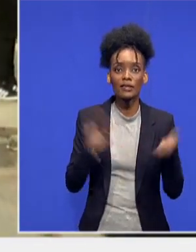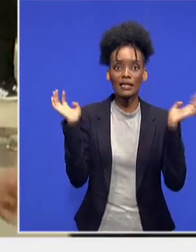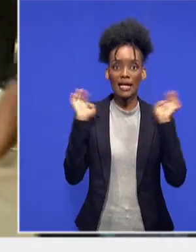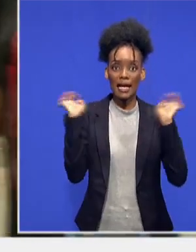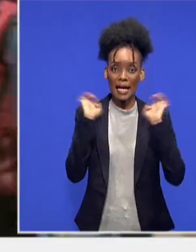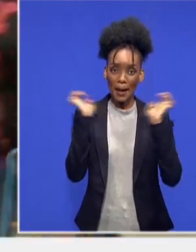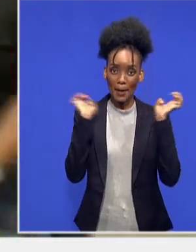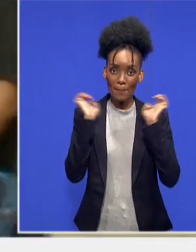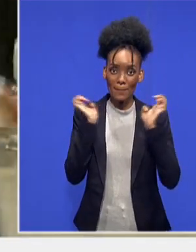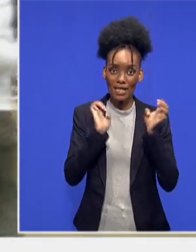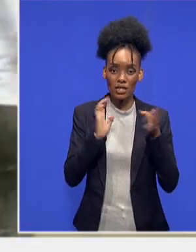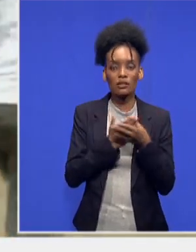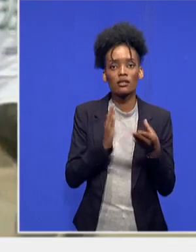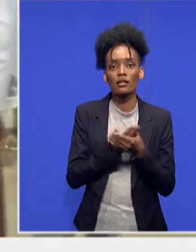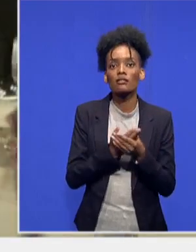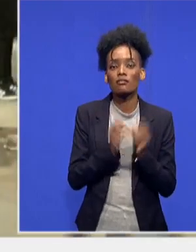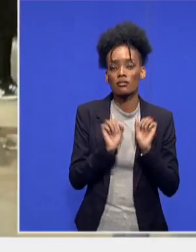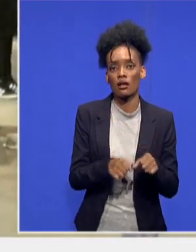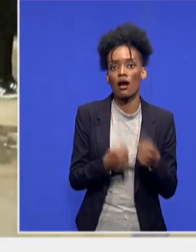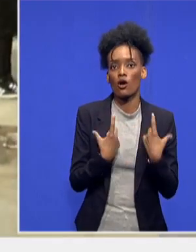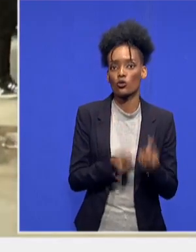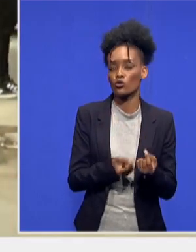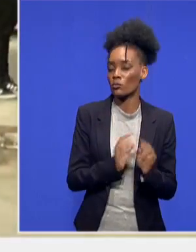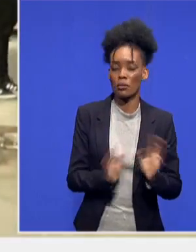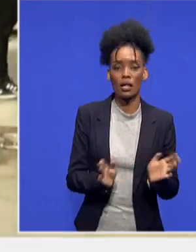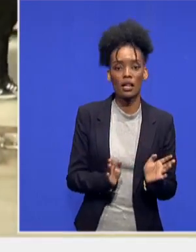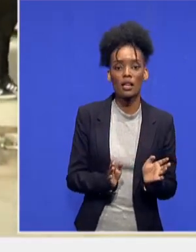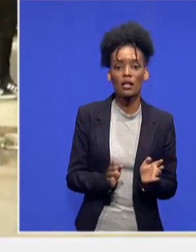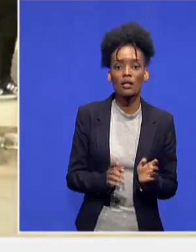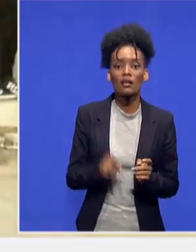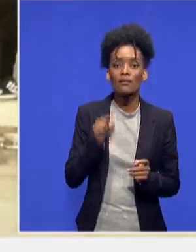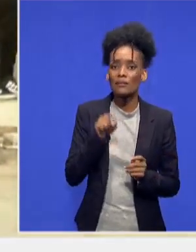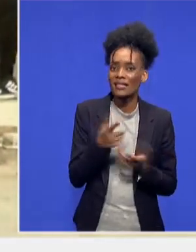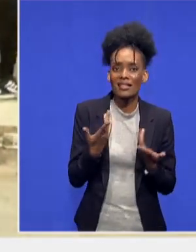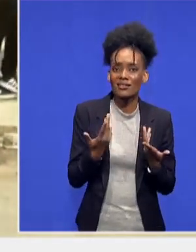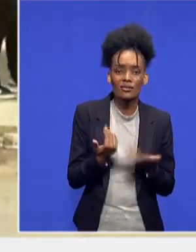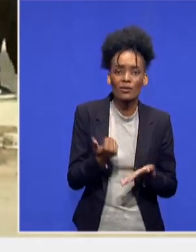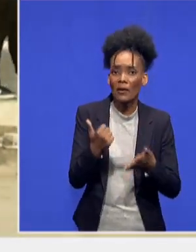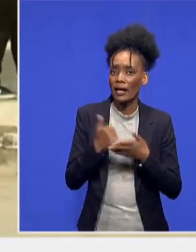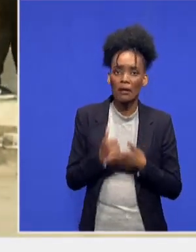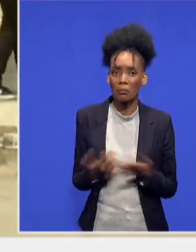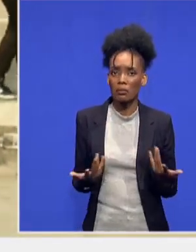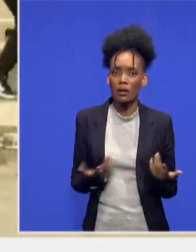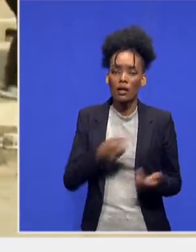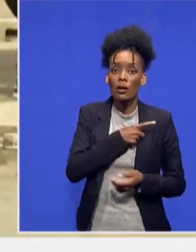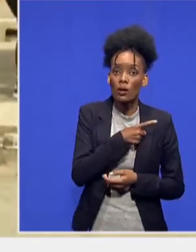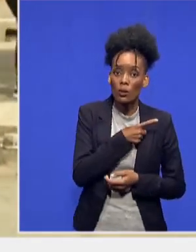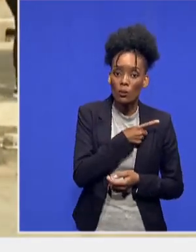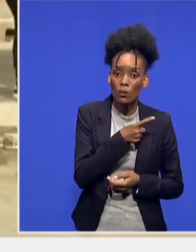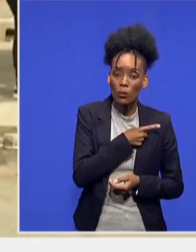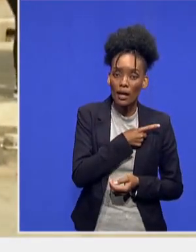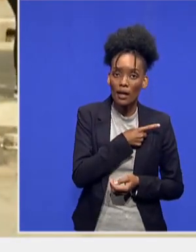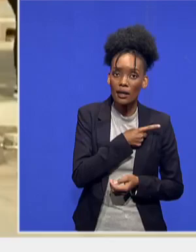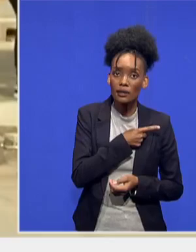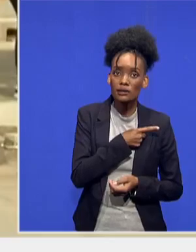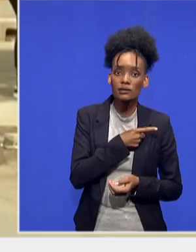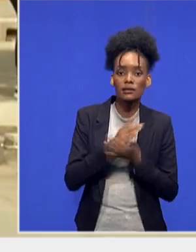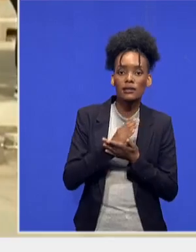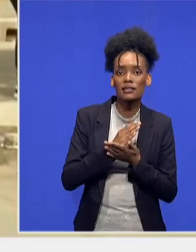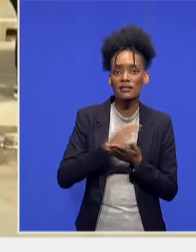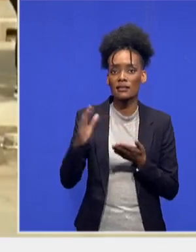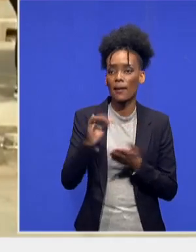have to deal with, but that is also not helpful, because you then have some